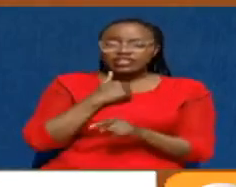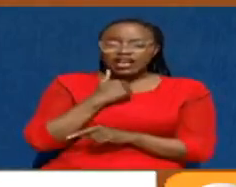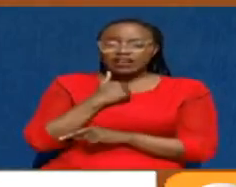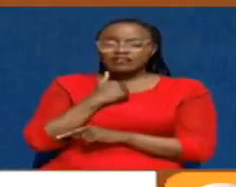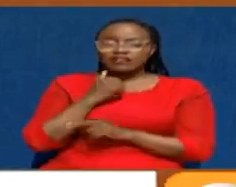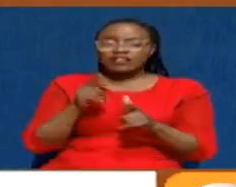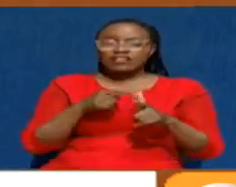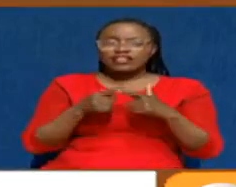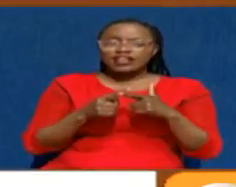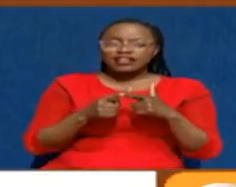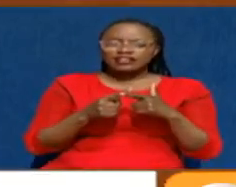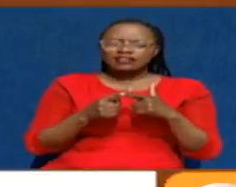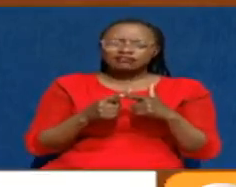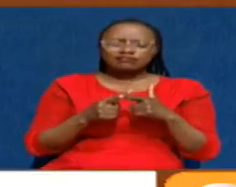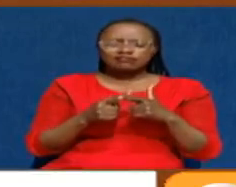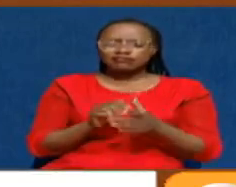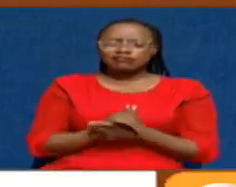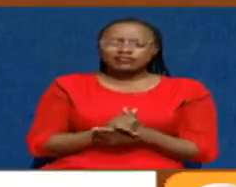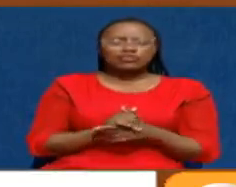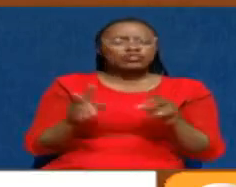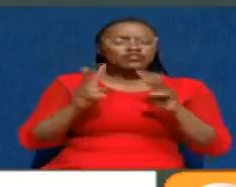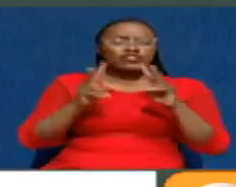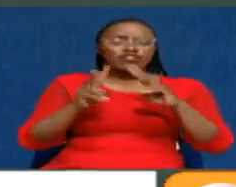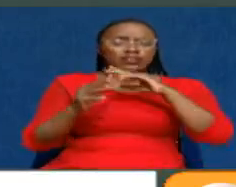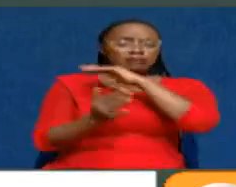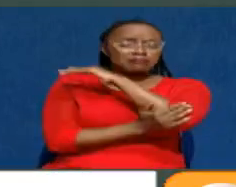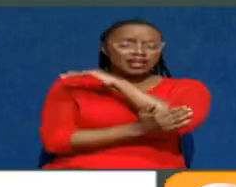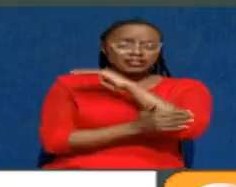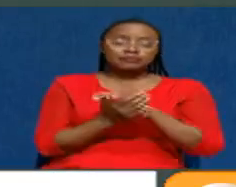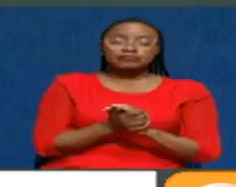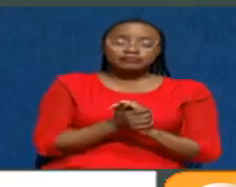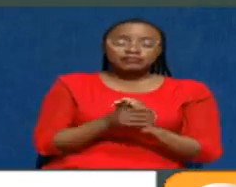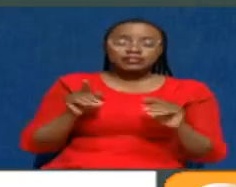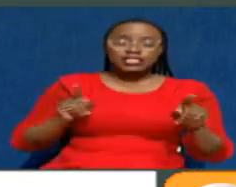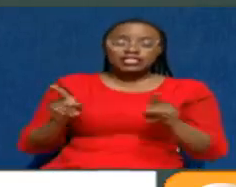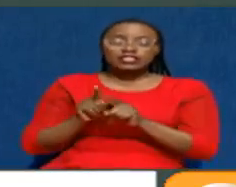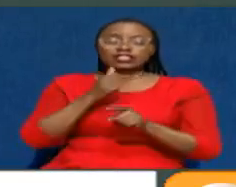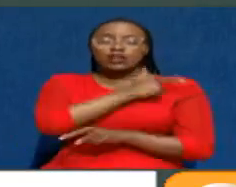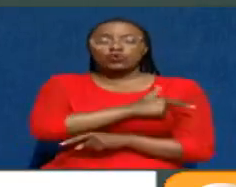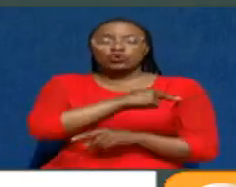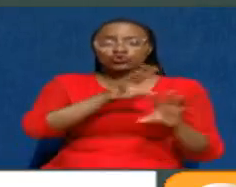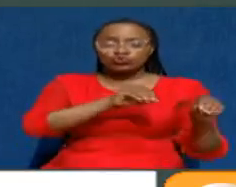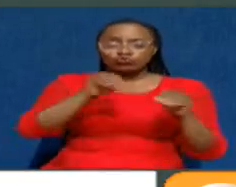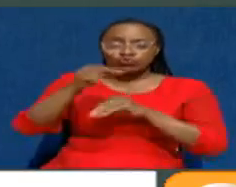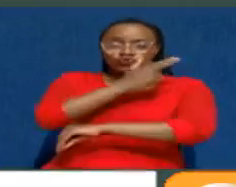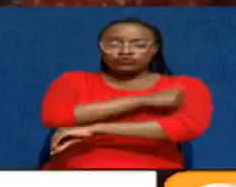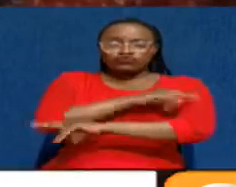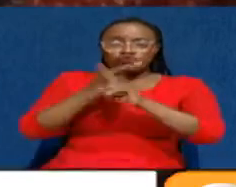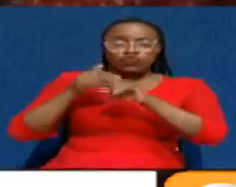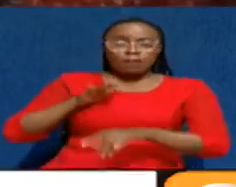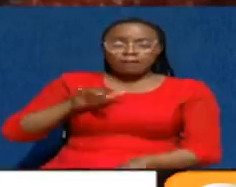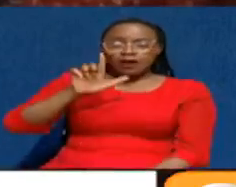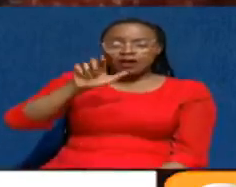then wanabebwa na wapendwa wao. So it was so bad. Muthoni's sister was lucky to be transferred from Mama